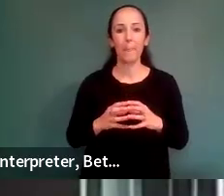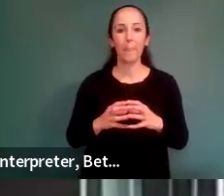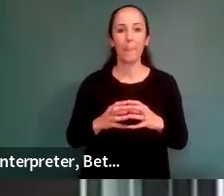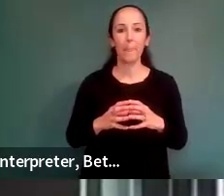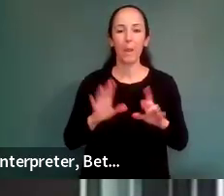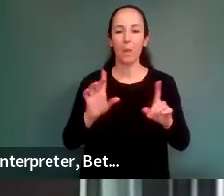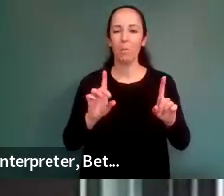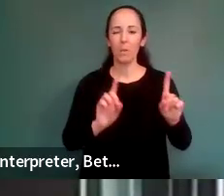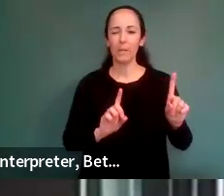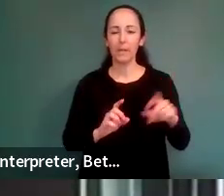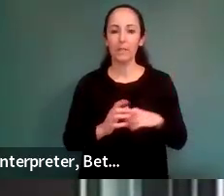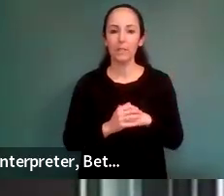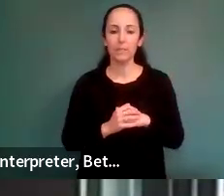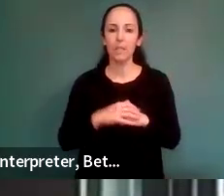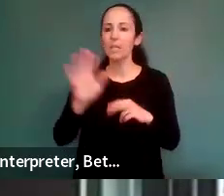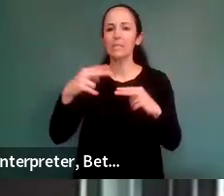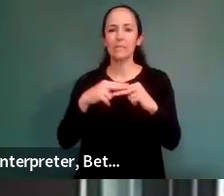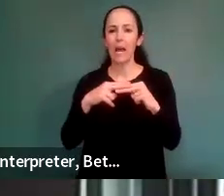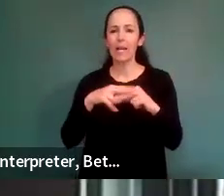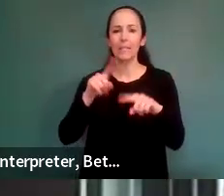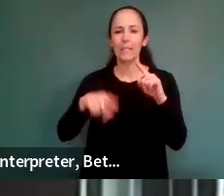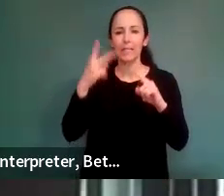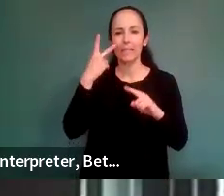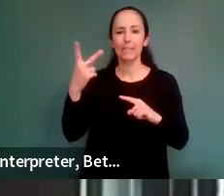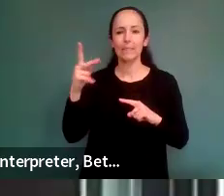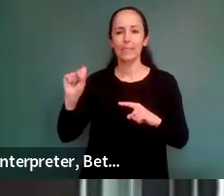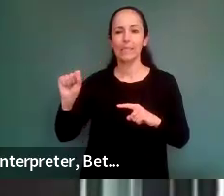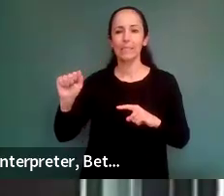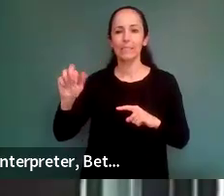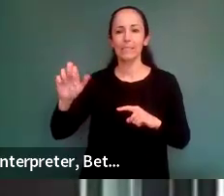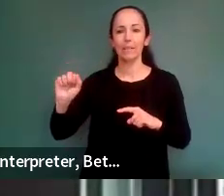one second. The slides are up, Sarah, I'm assuming.